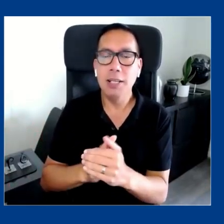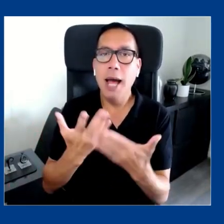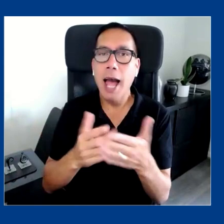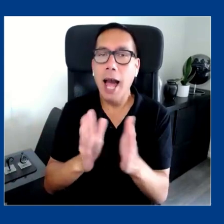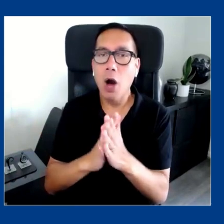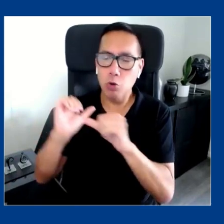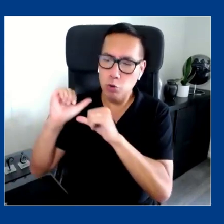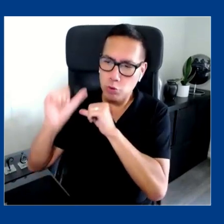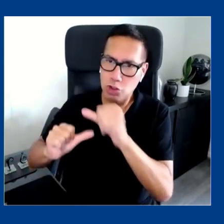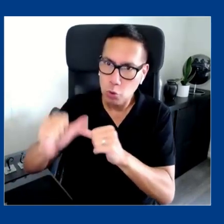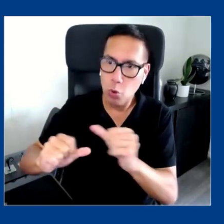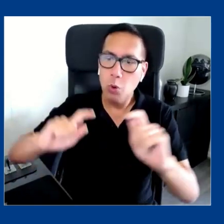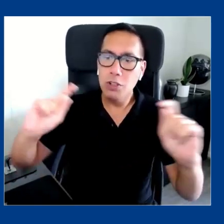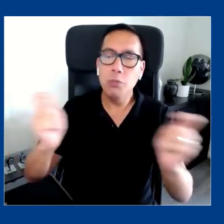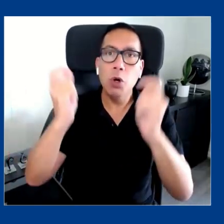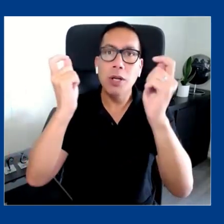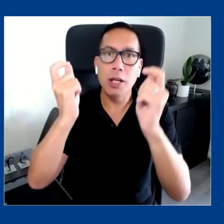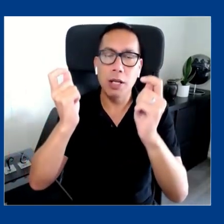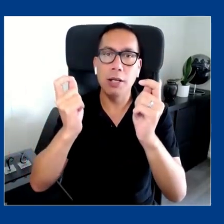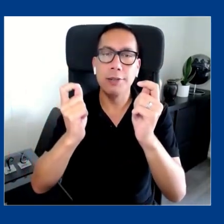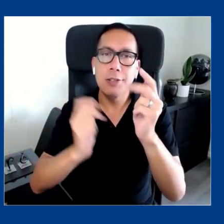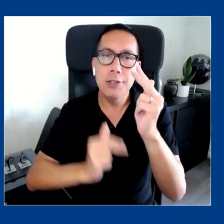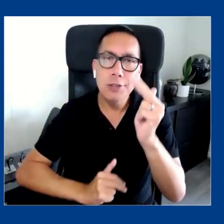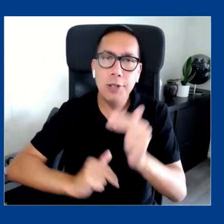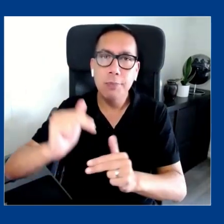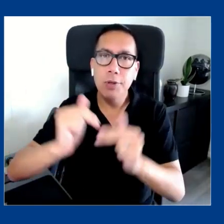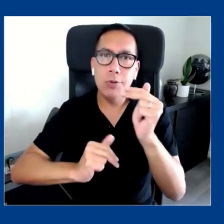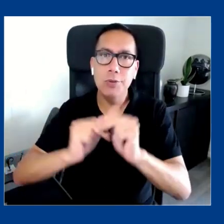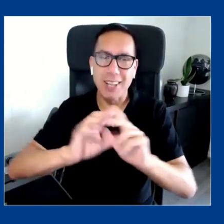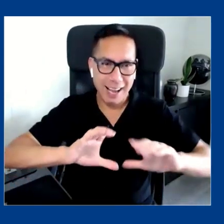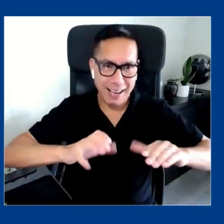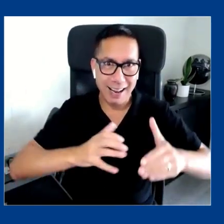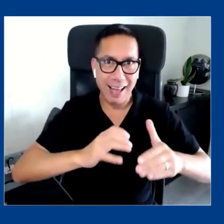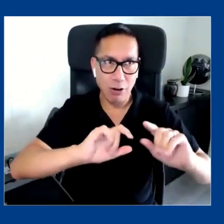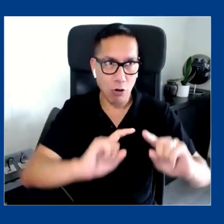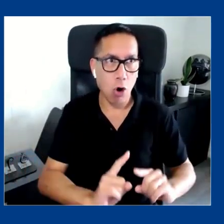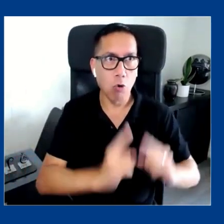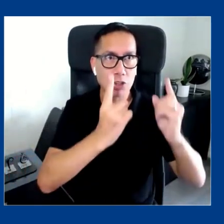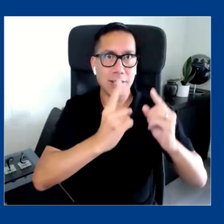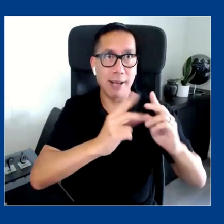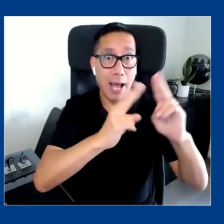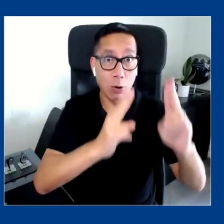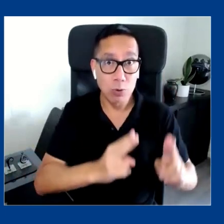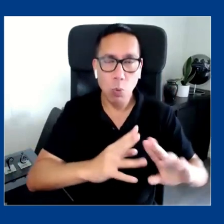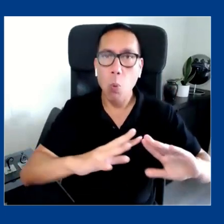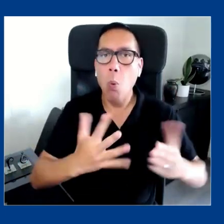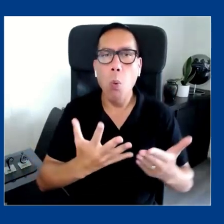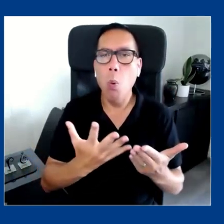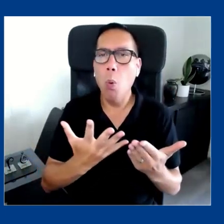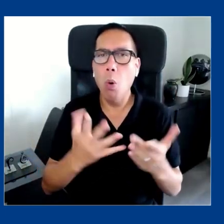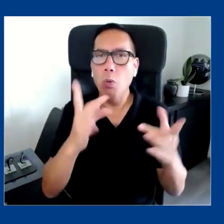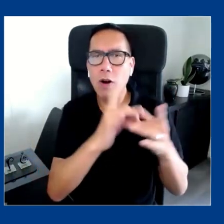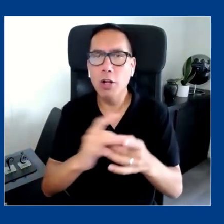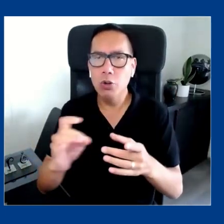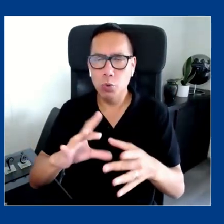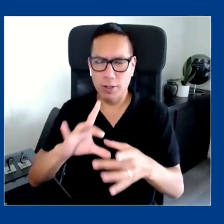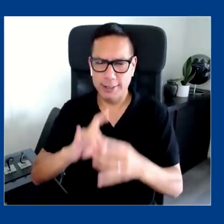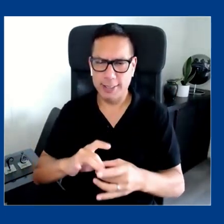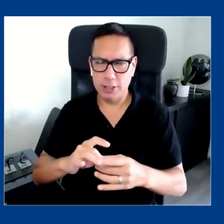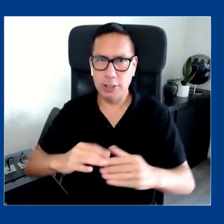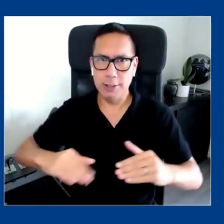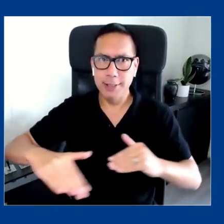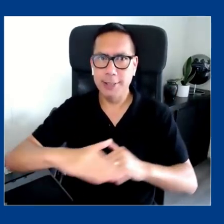building or maintenance of clan origin houses, or to do with their connection and